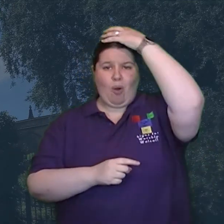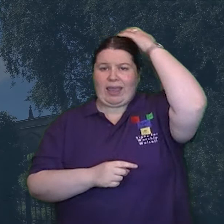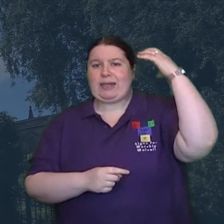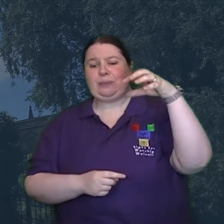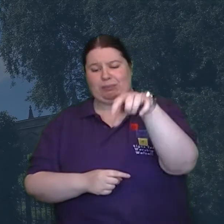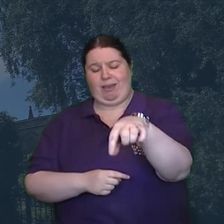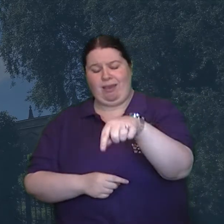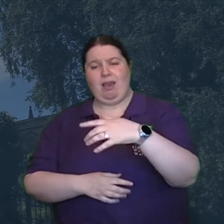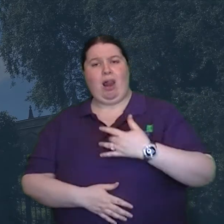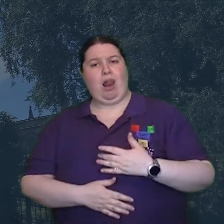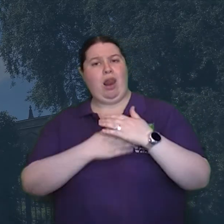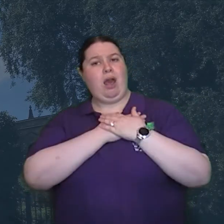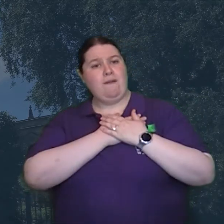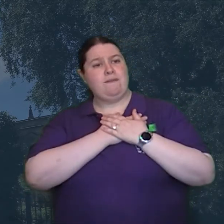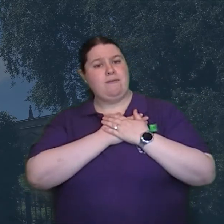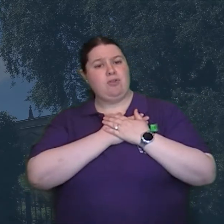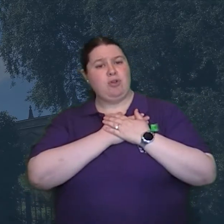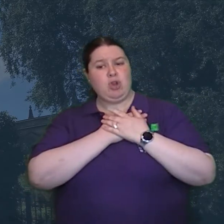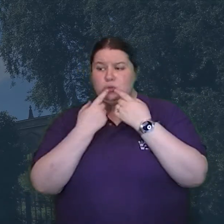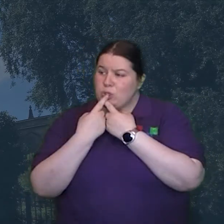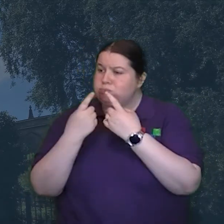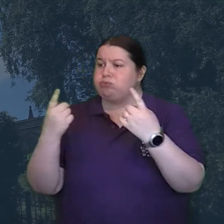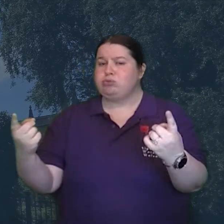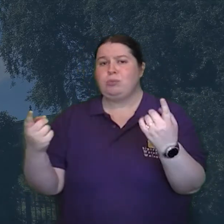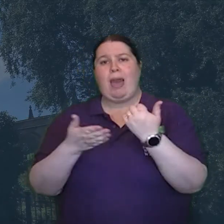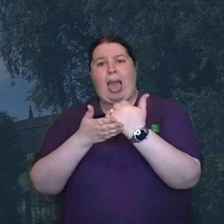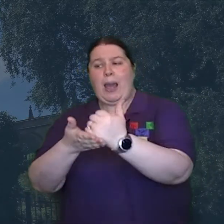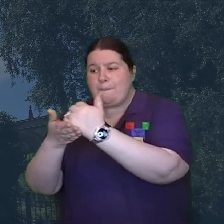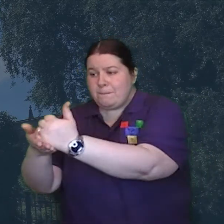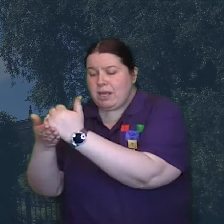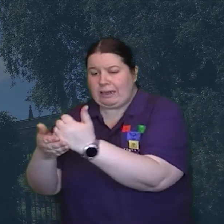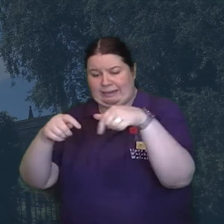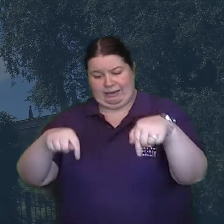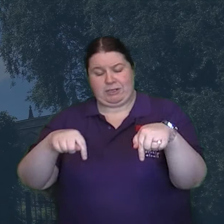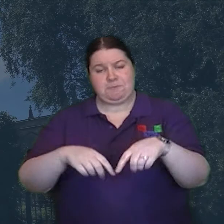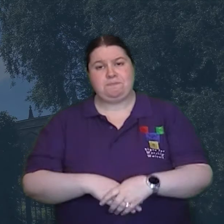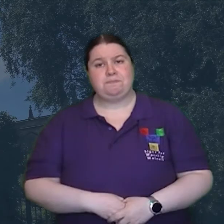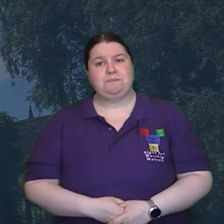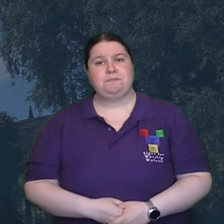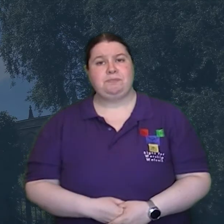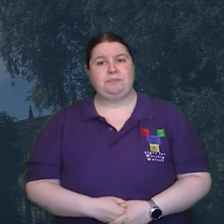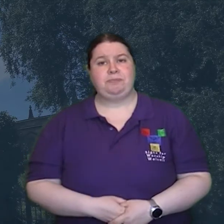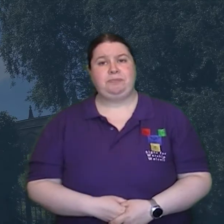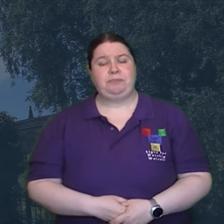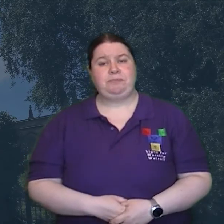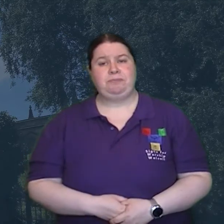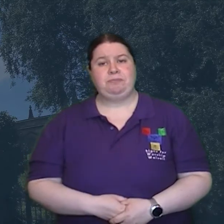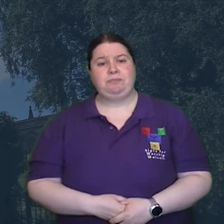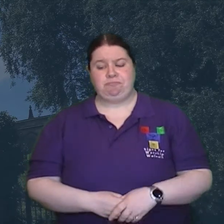proclaim your kingdom of love in words and actions to the people of this